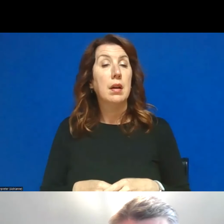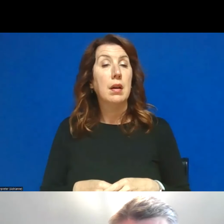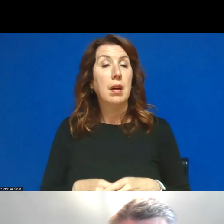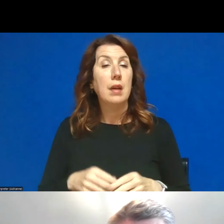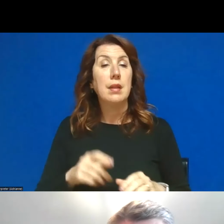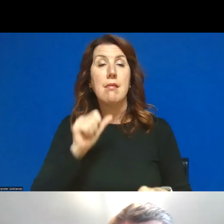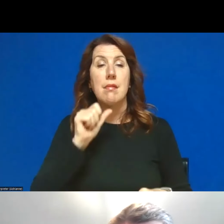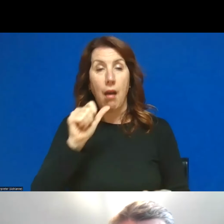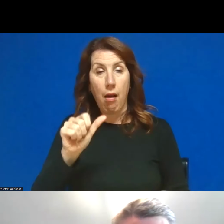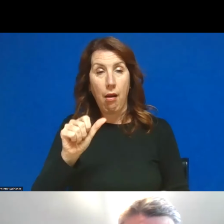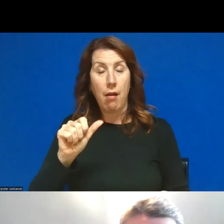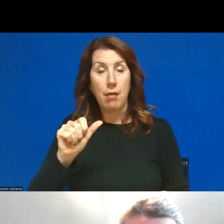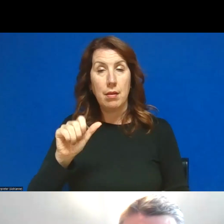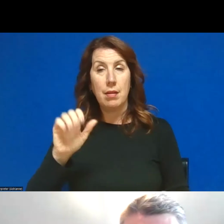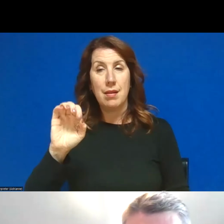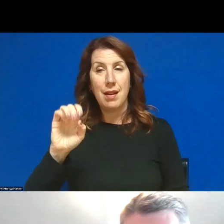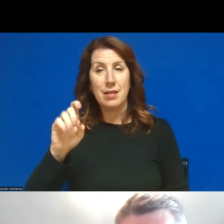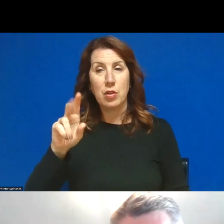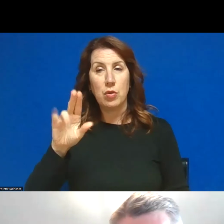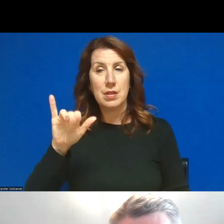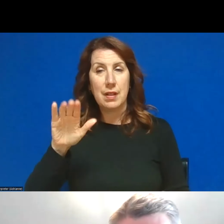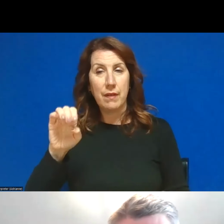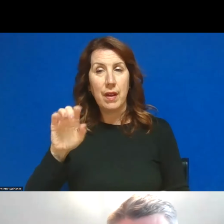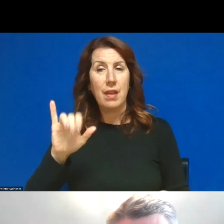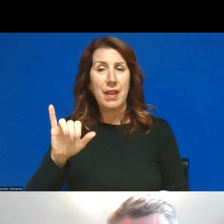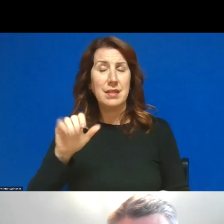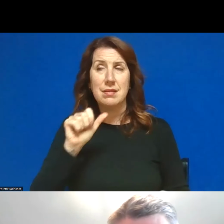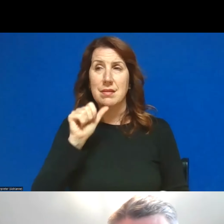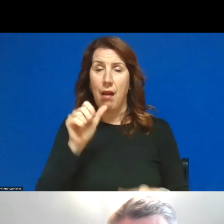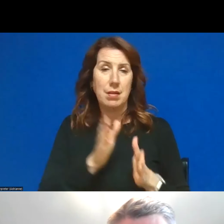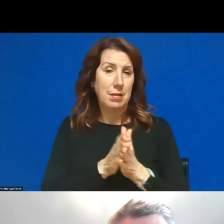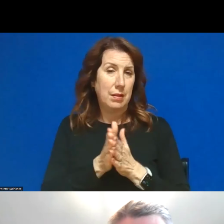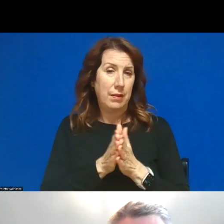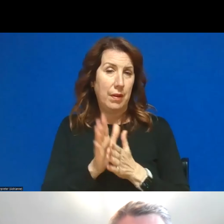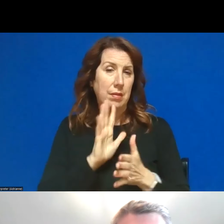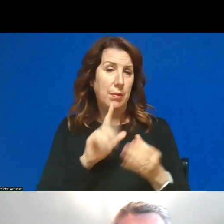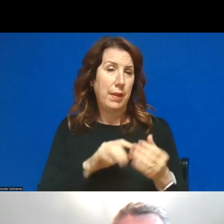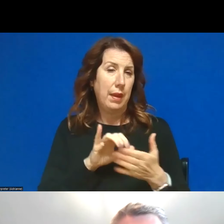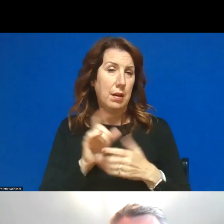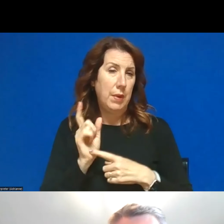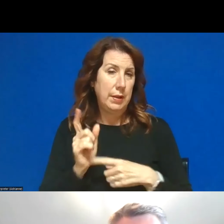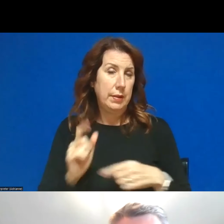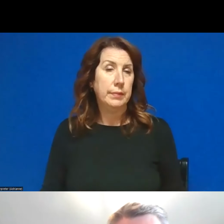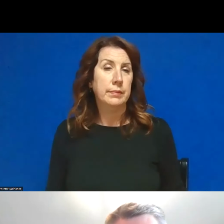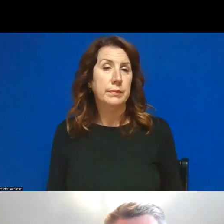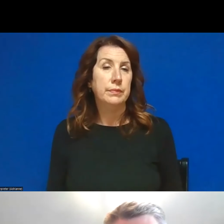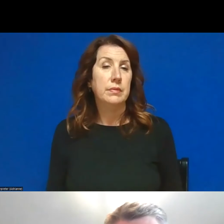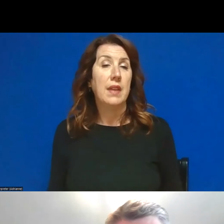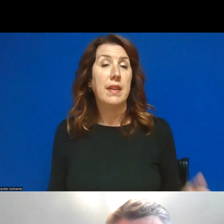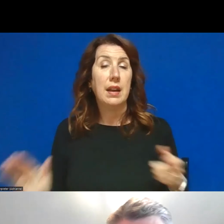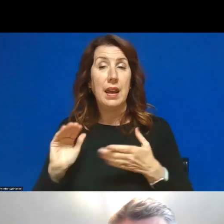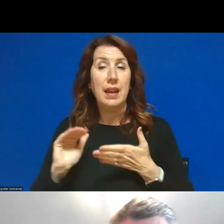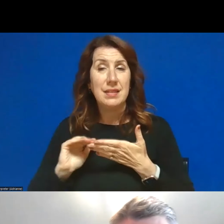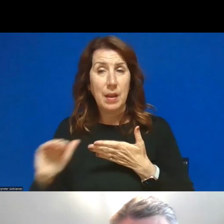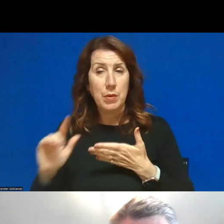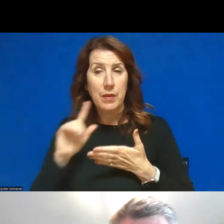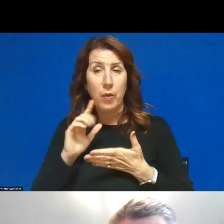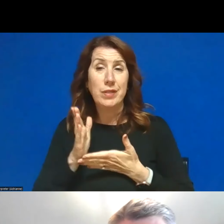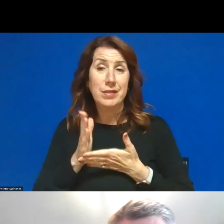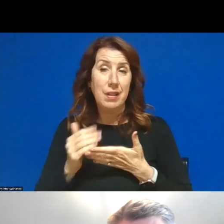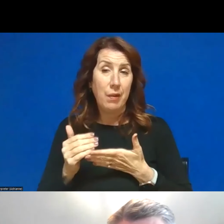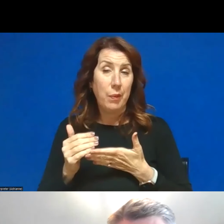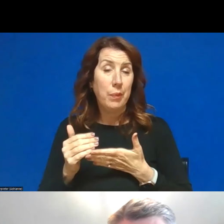non-exclusive eligibility. This is actually going to be a disincentive that I'll speak to here in a bit. And then there were exemptions from certain